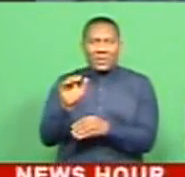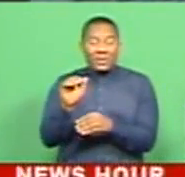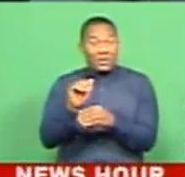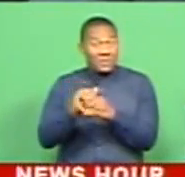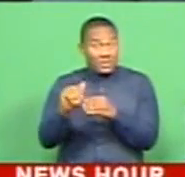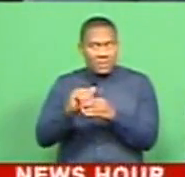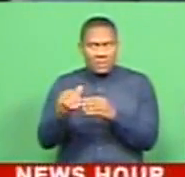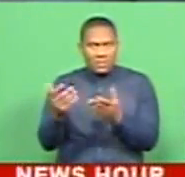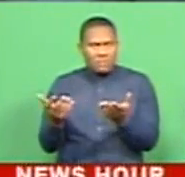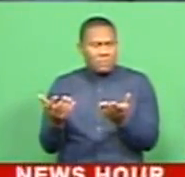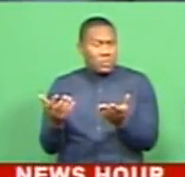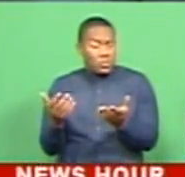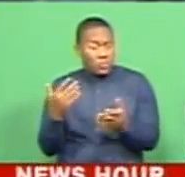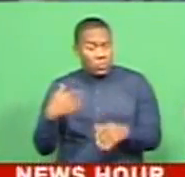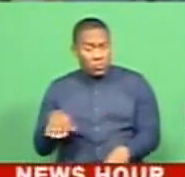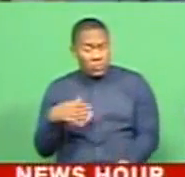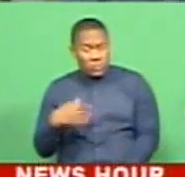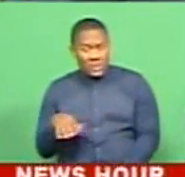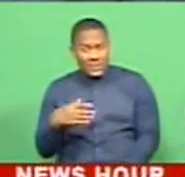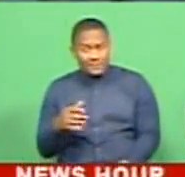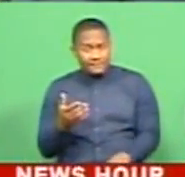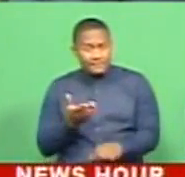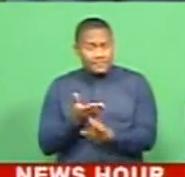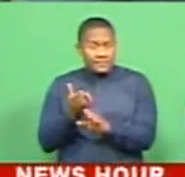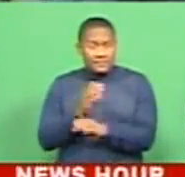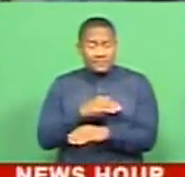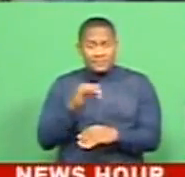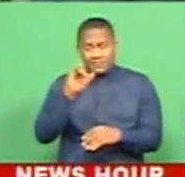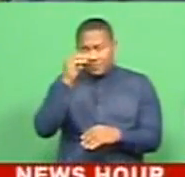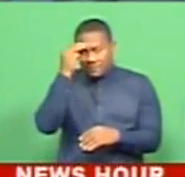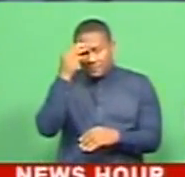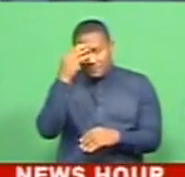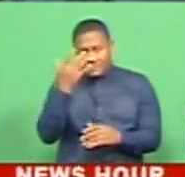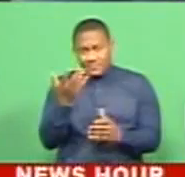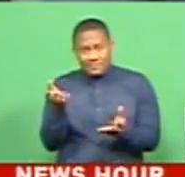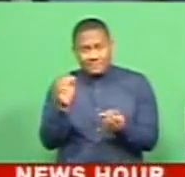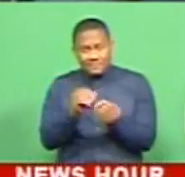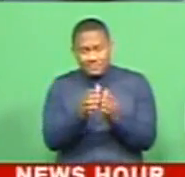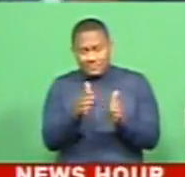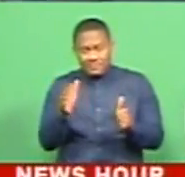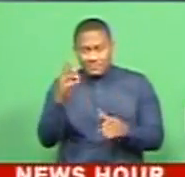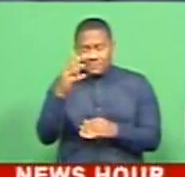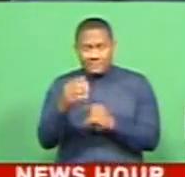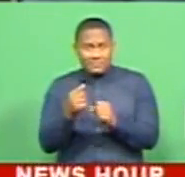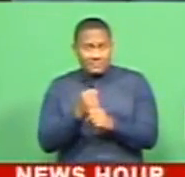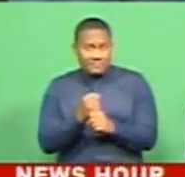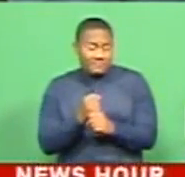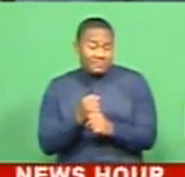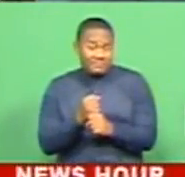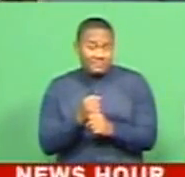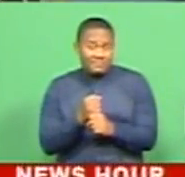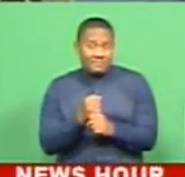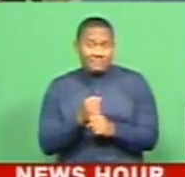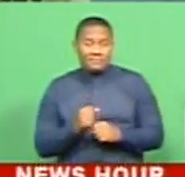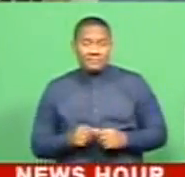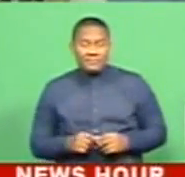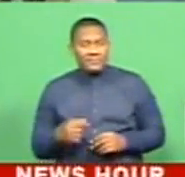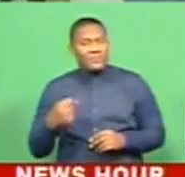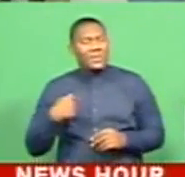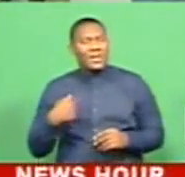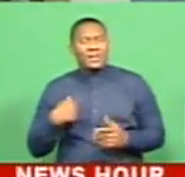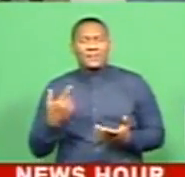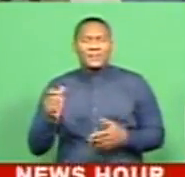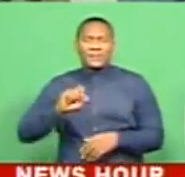the entire debt that John Mahama added in 4 years. Yet they said John Mahama is wasteful. I want to ask